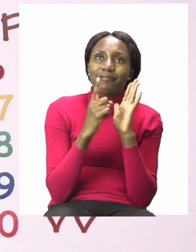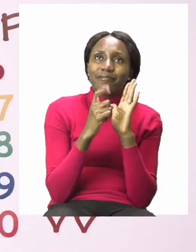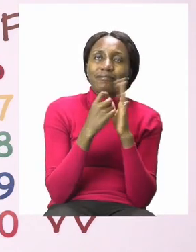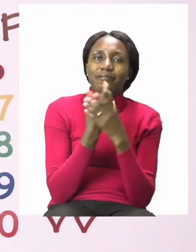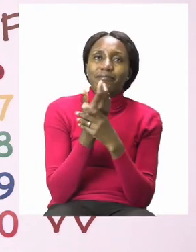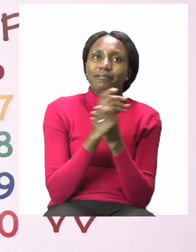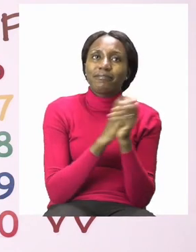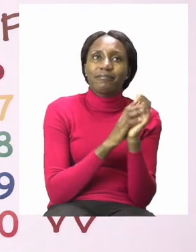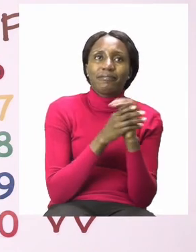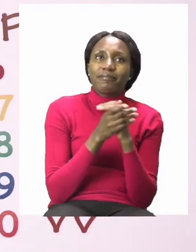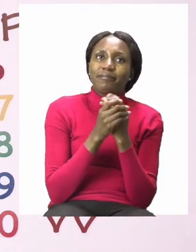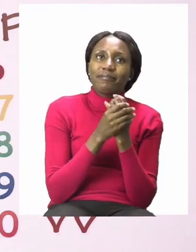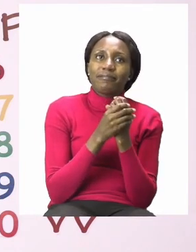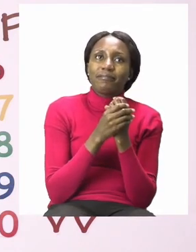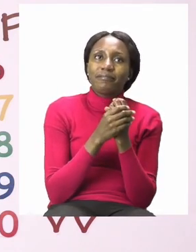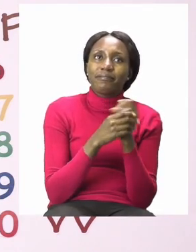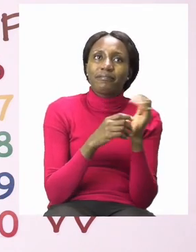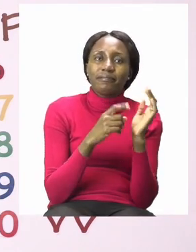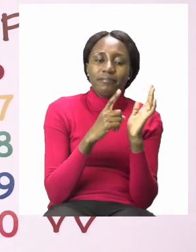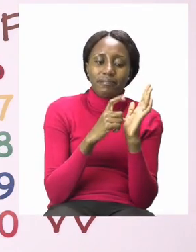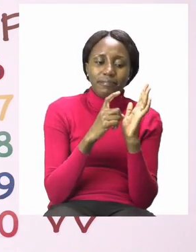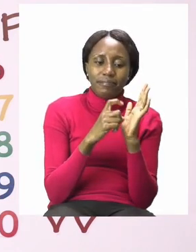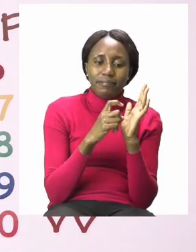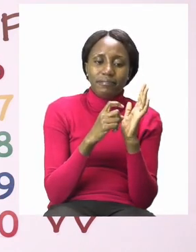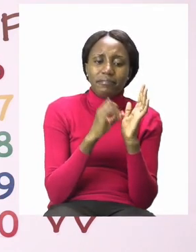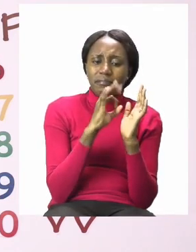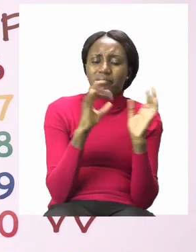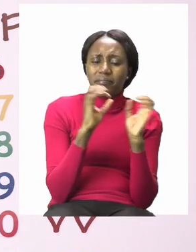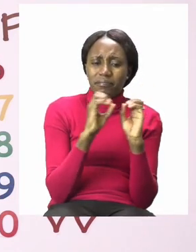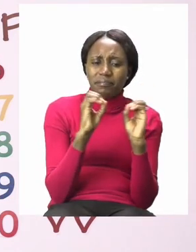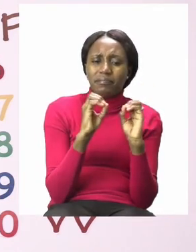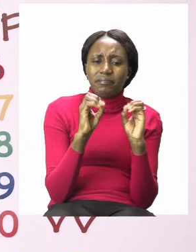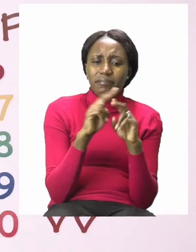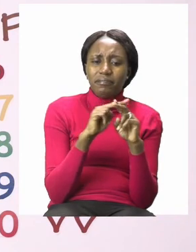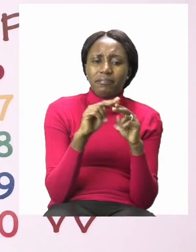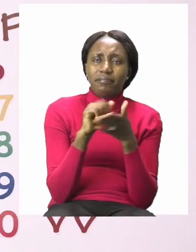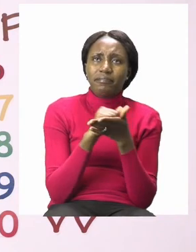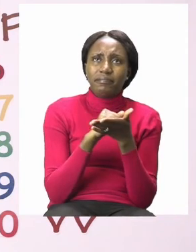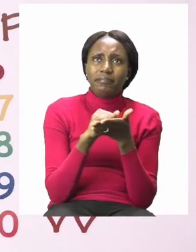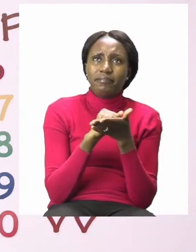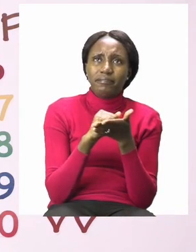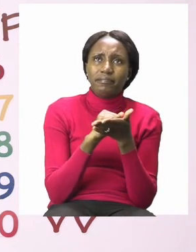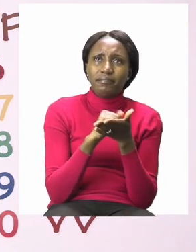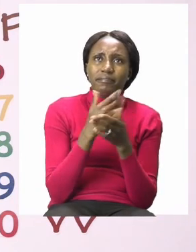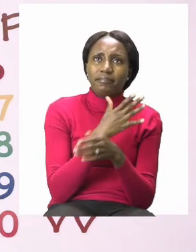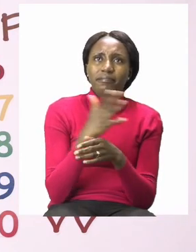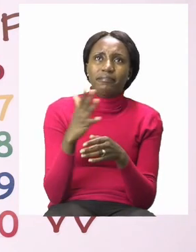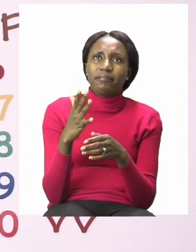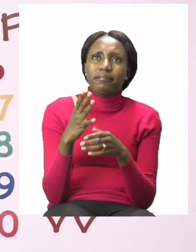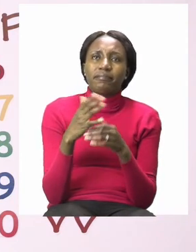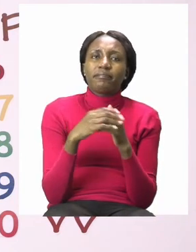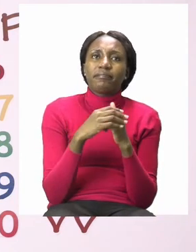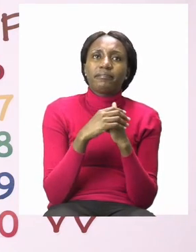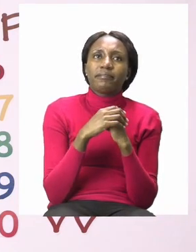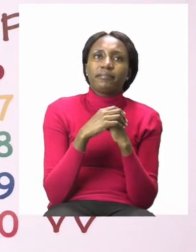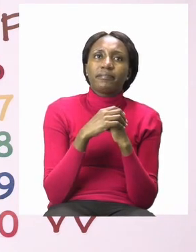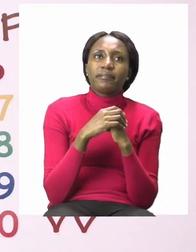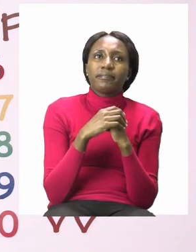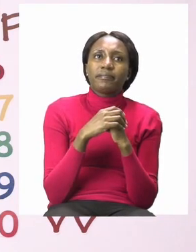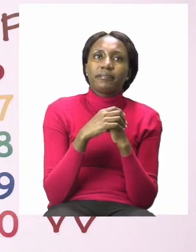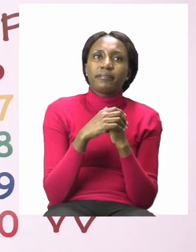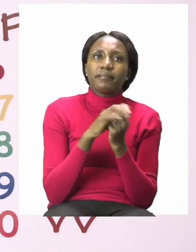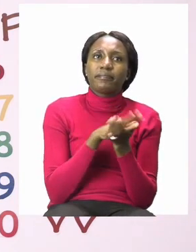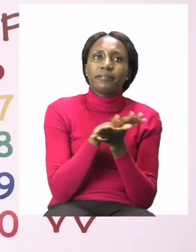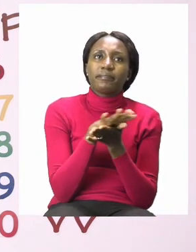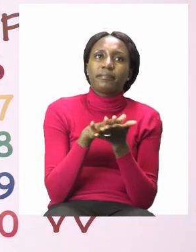sanitize. Remember, if you don't have sanitizer, that's okay. You can use soap and water. We